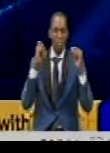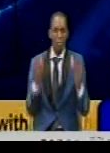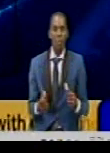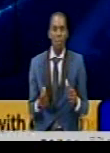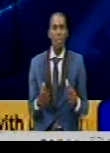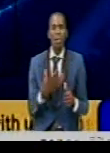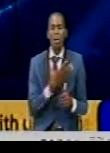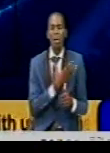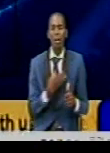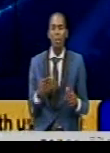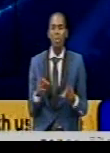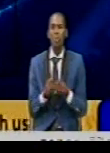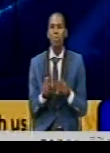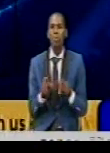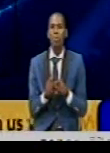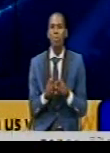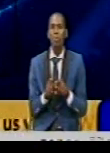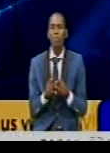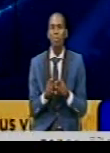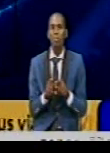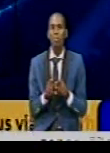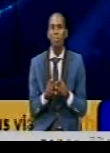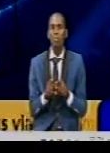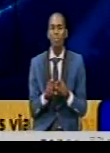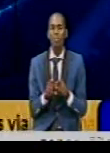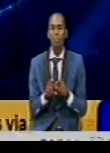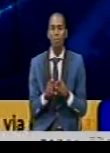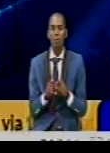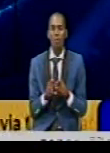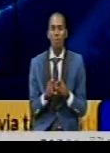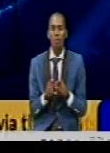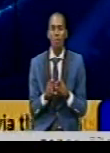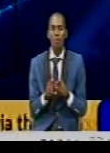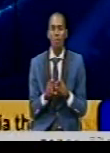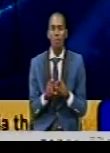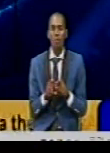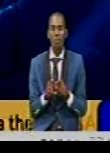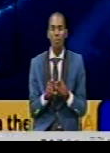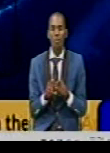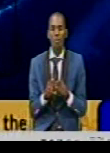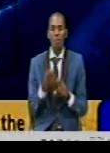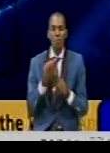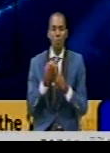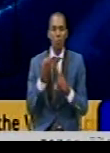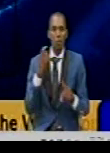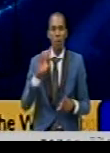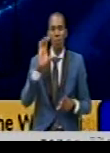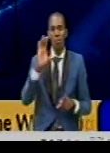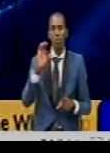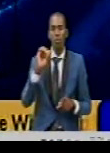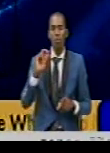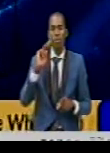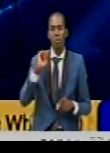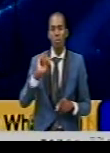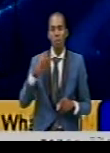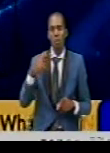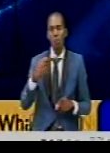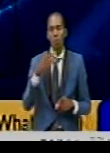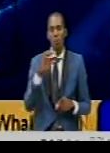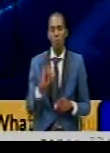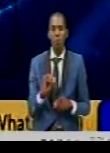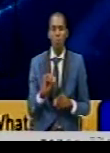eye disappeared instantaneously. And we're going to take this also from Mrs.